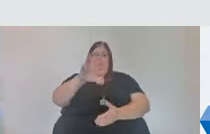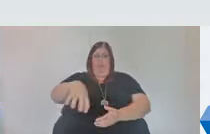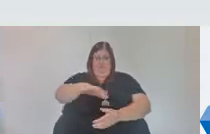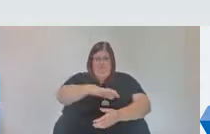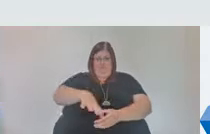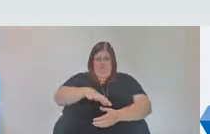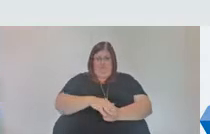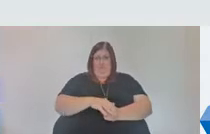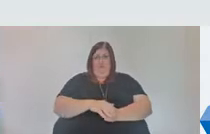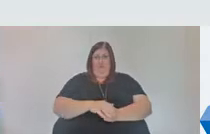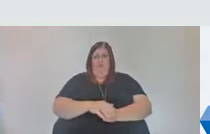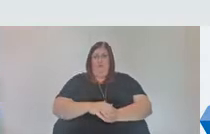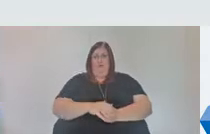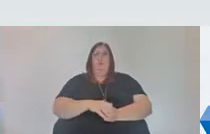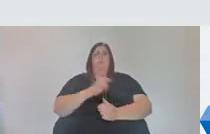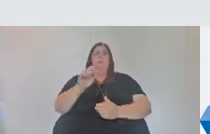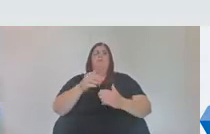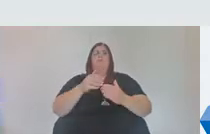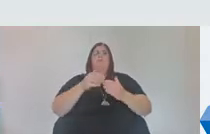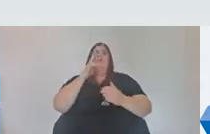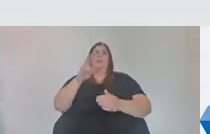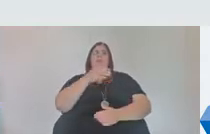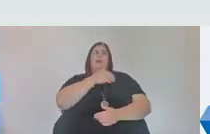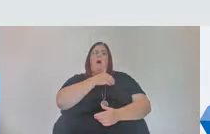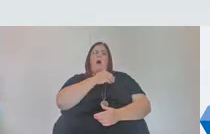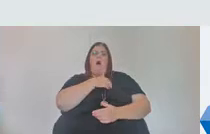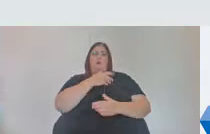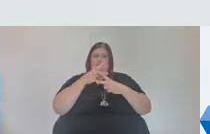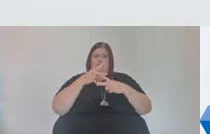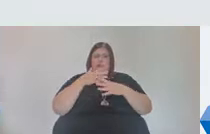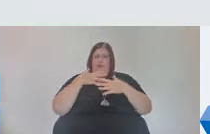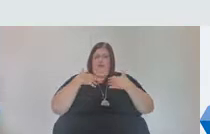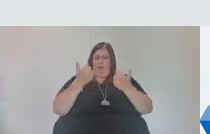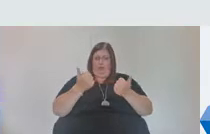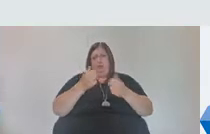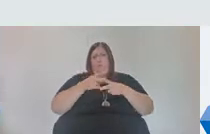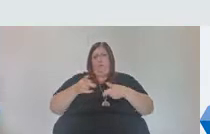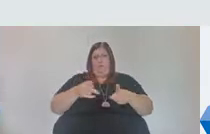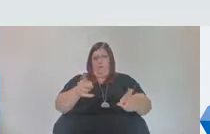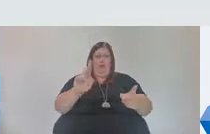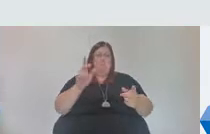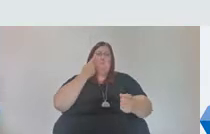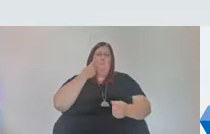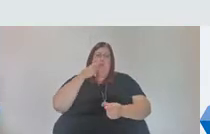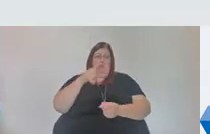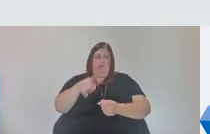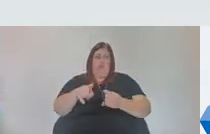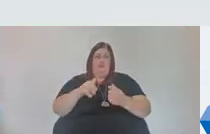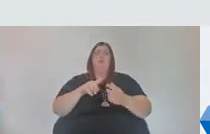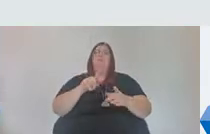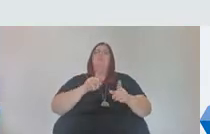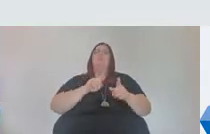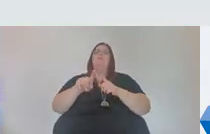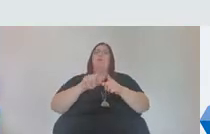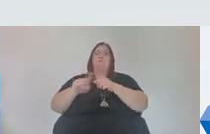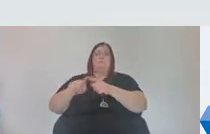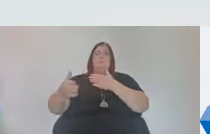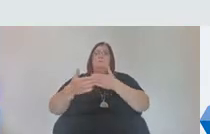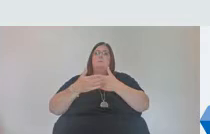We've expanded the heart failure pathway. Again, with all these areas within the successes, we've worked with the communities and we've had